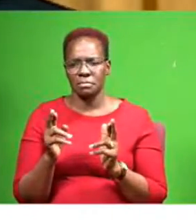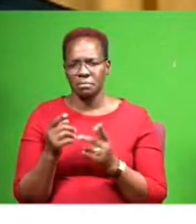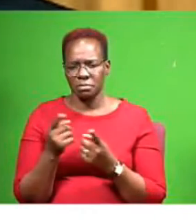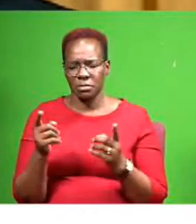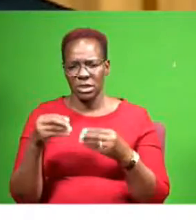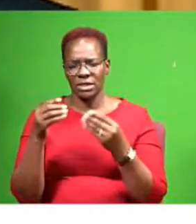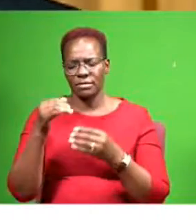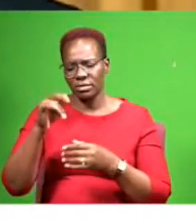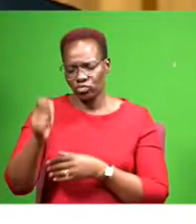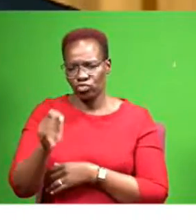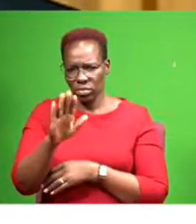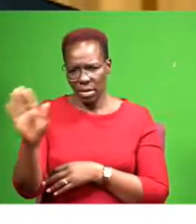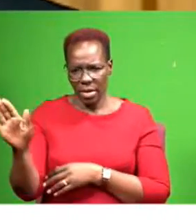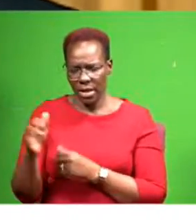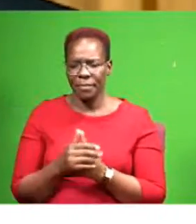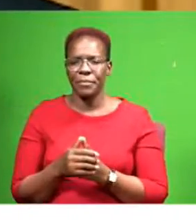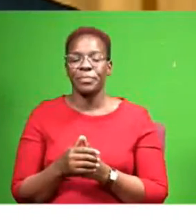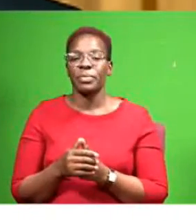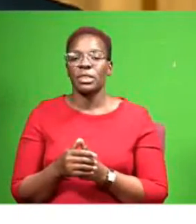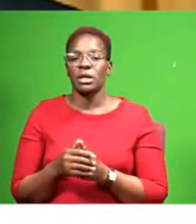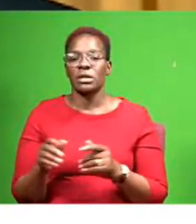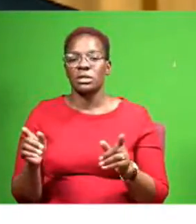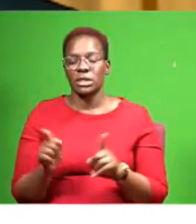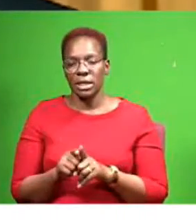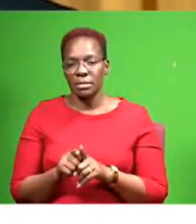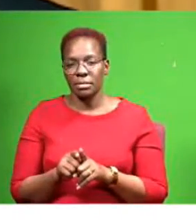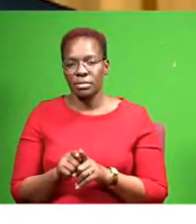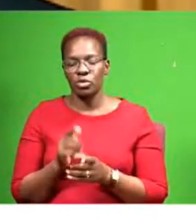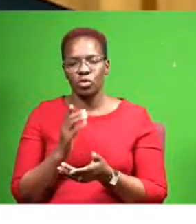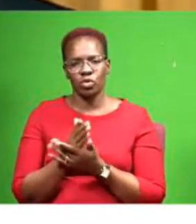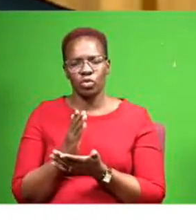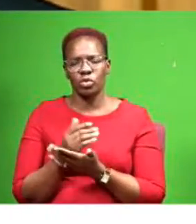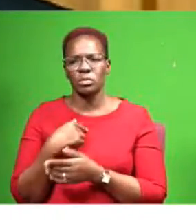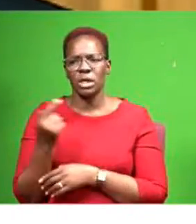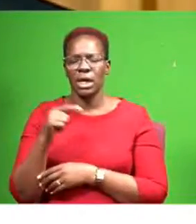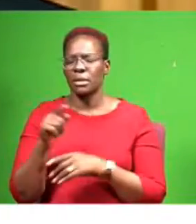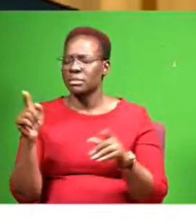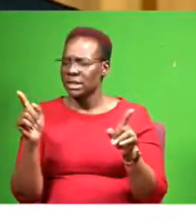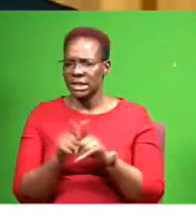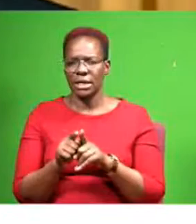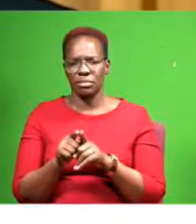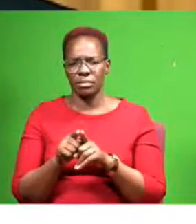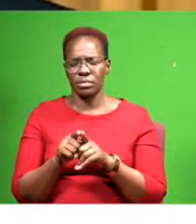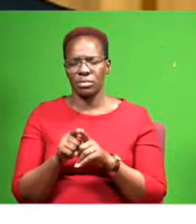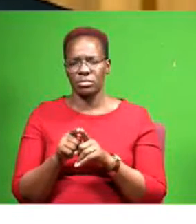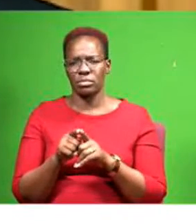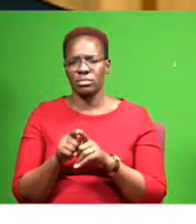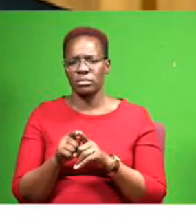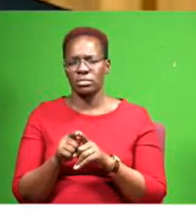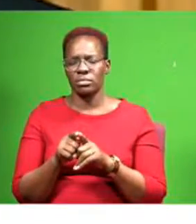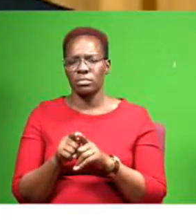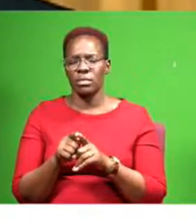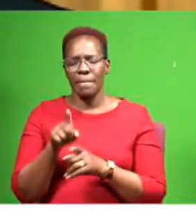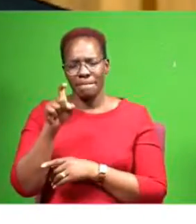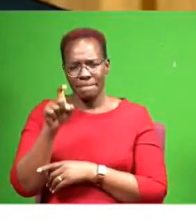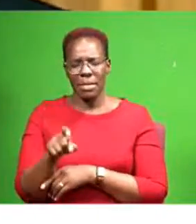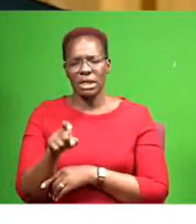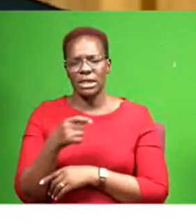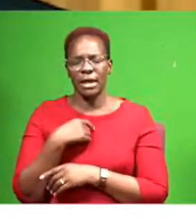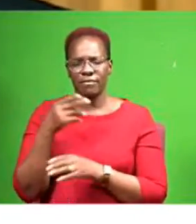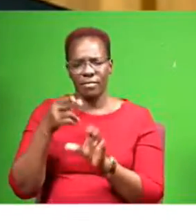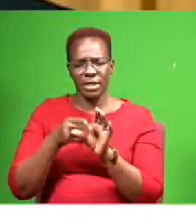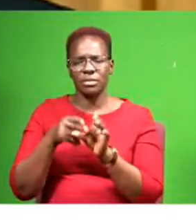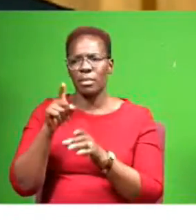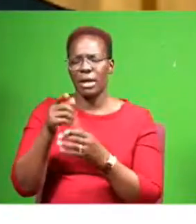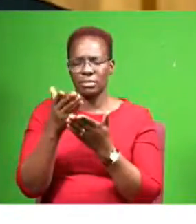given their judgments. And indeed, I come to the same conclusion that there must be